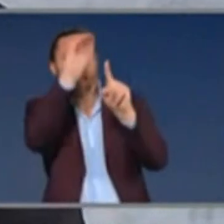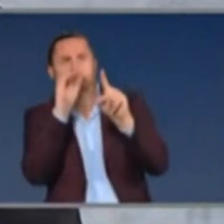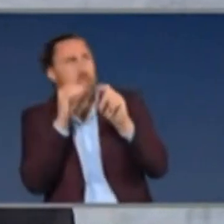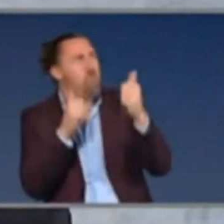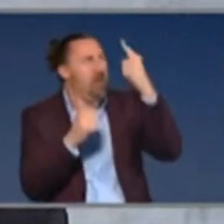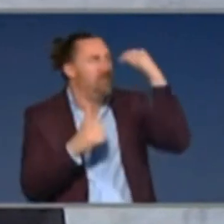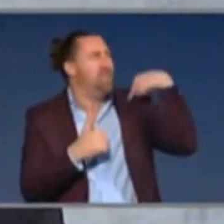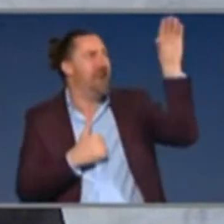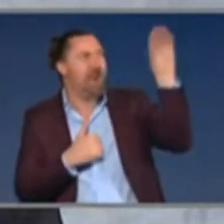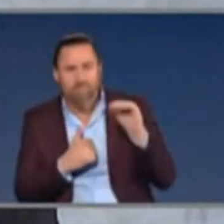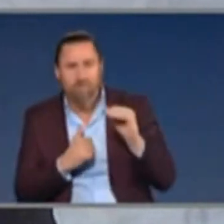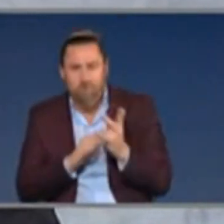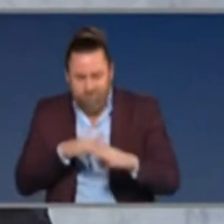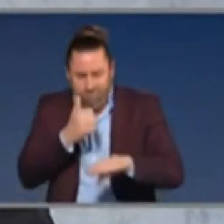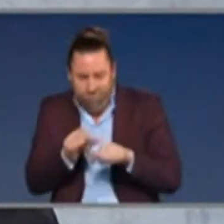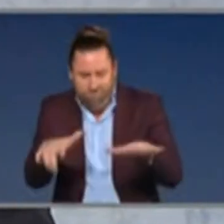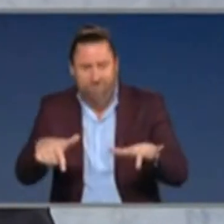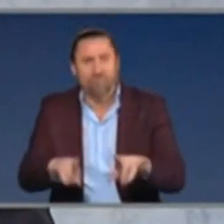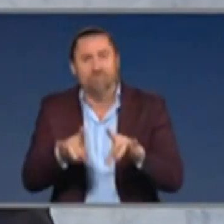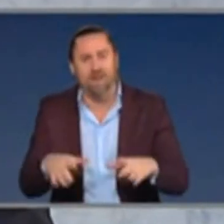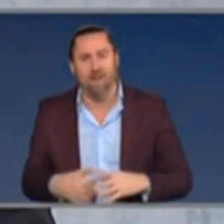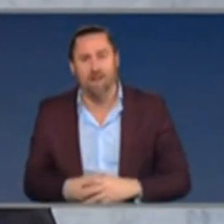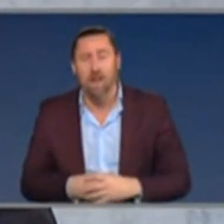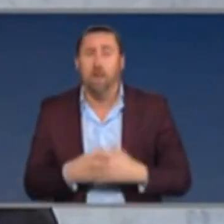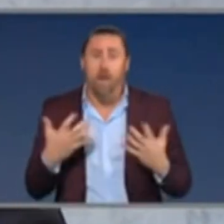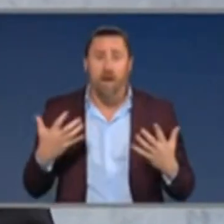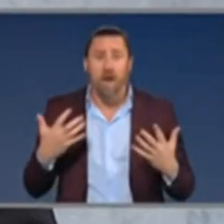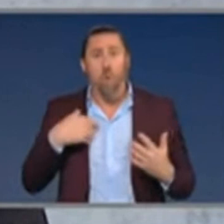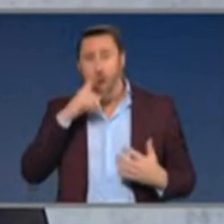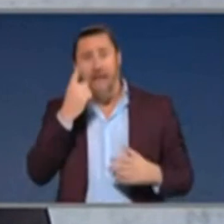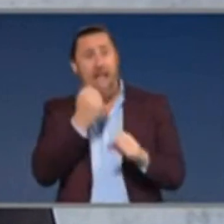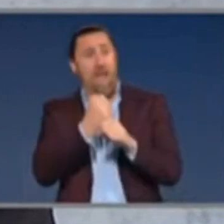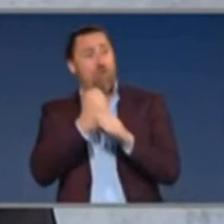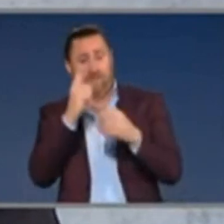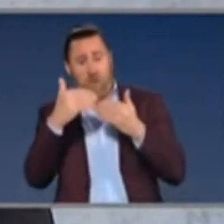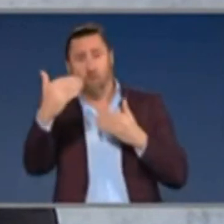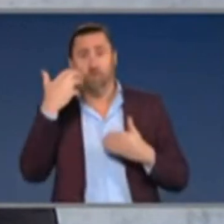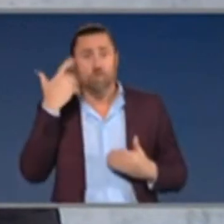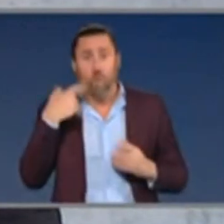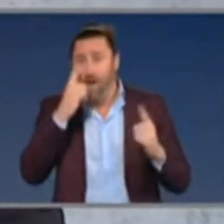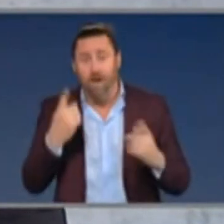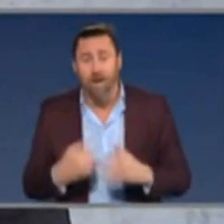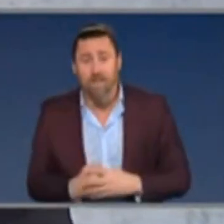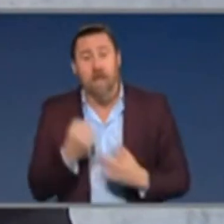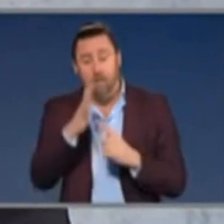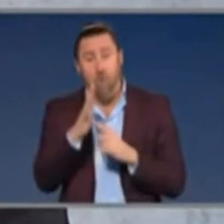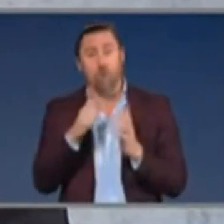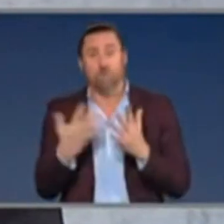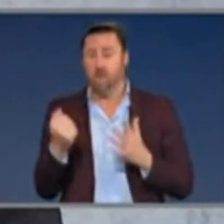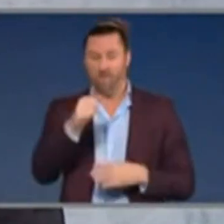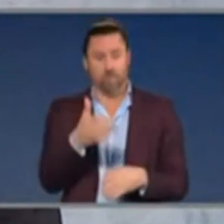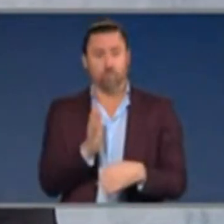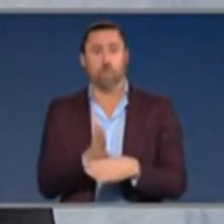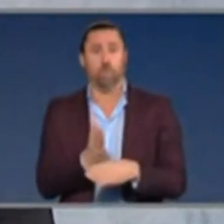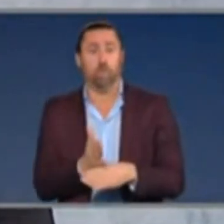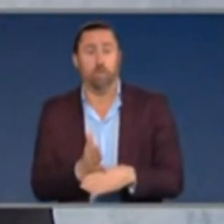all dealing with the same problems, and the uncertainty is one of those problems. So what you do is you just keep people in jobs. You look for